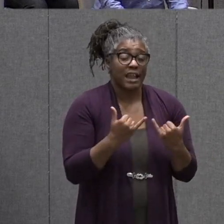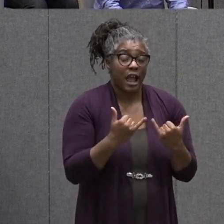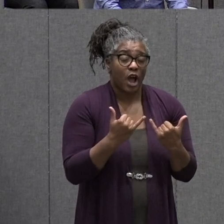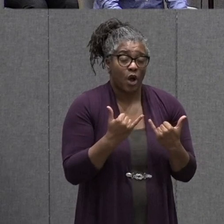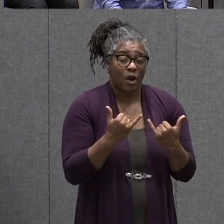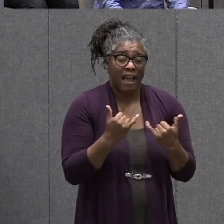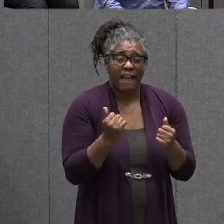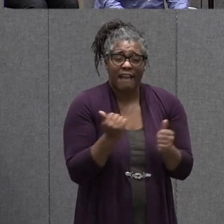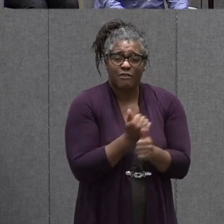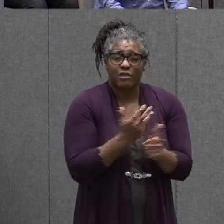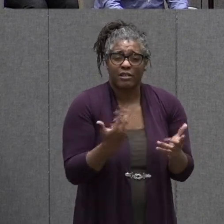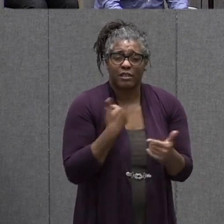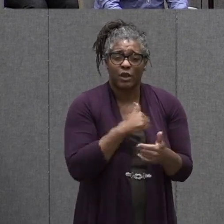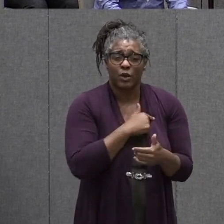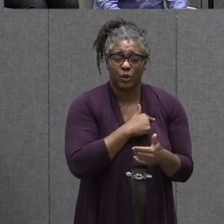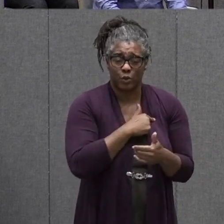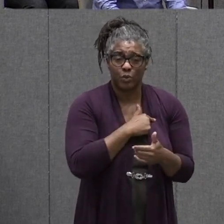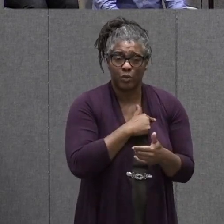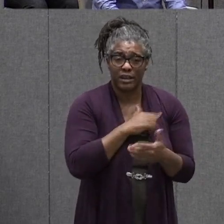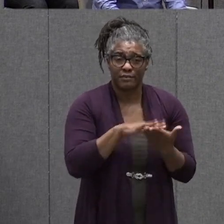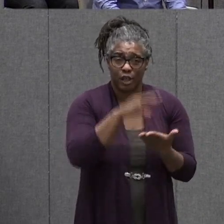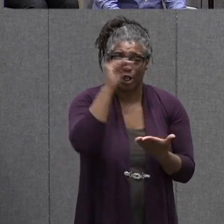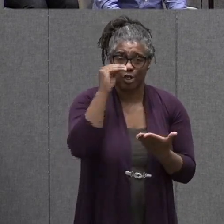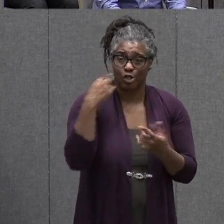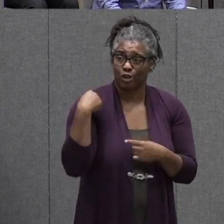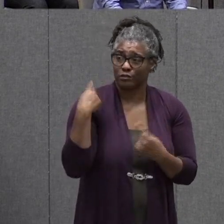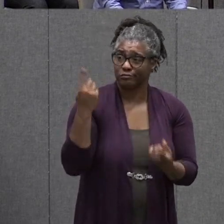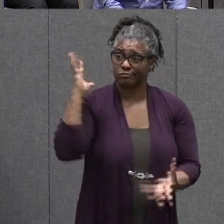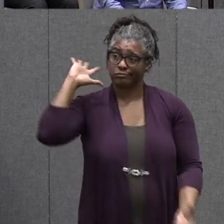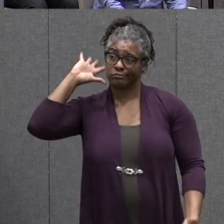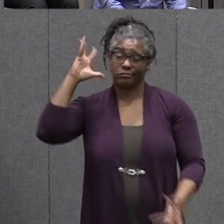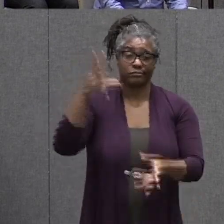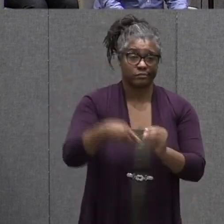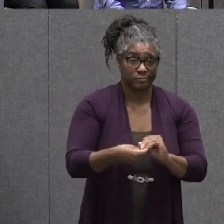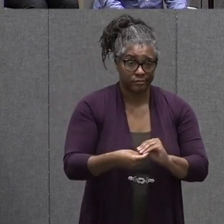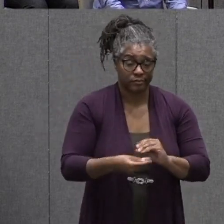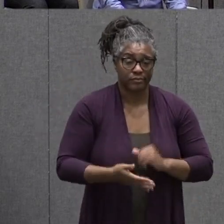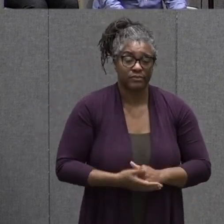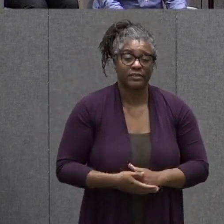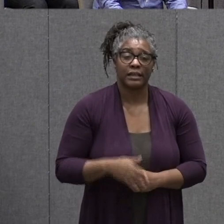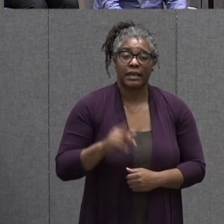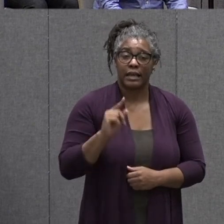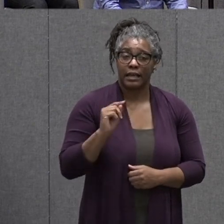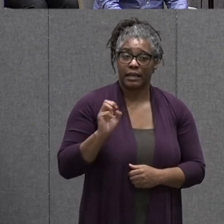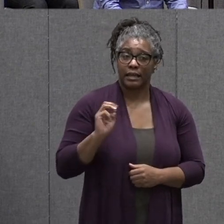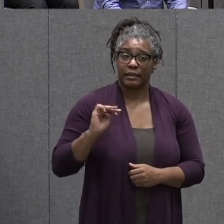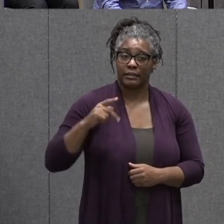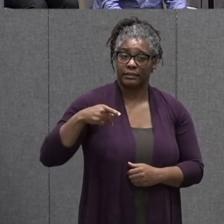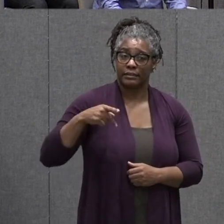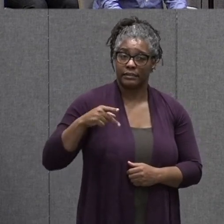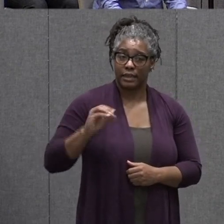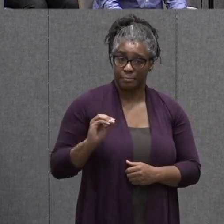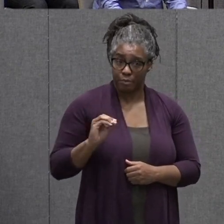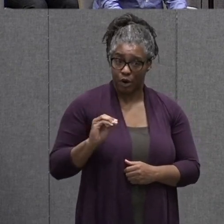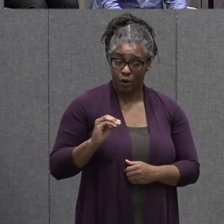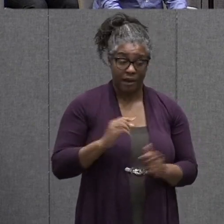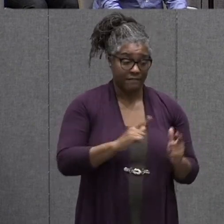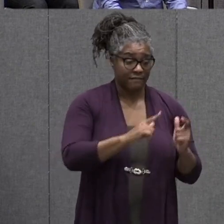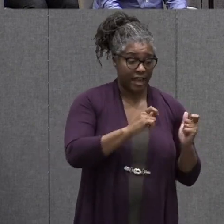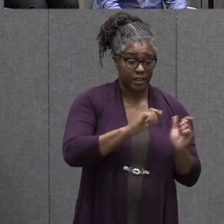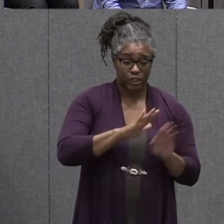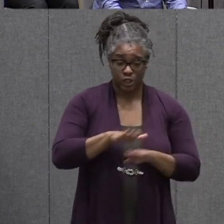about tempo, how fast or how slow we're going. We talked about dynamics, okay, directing everyone to get